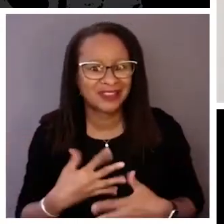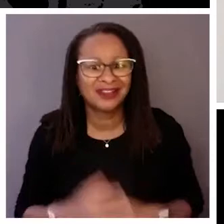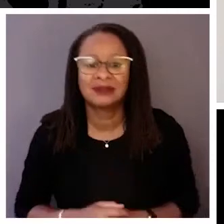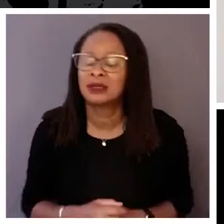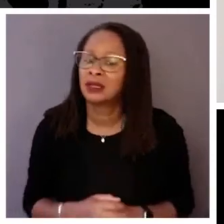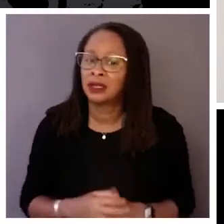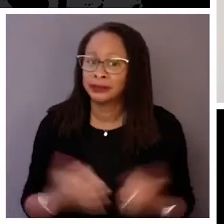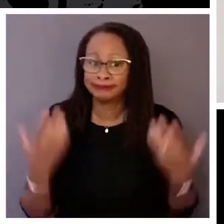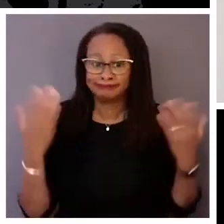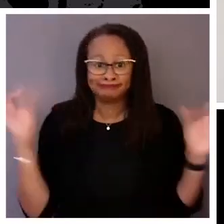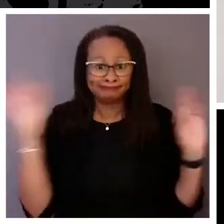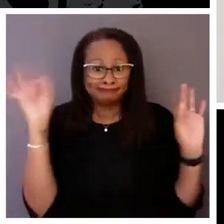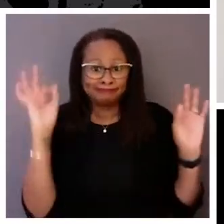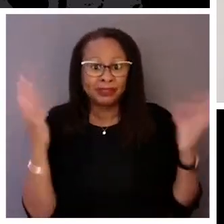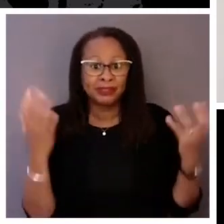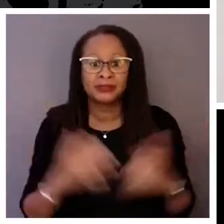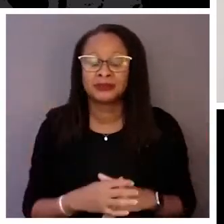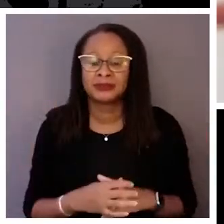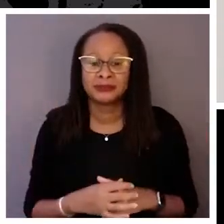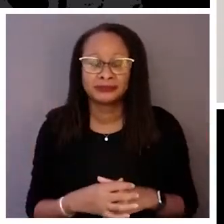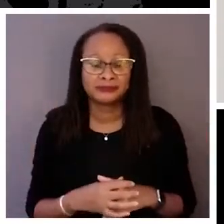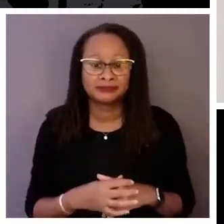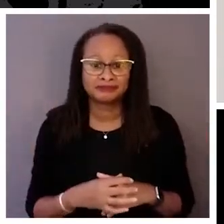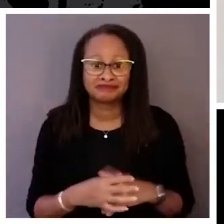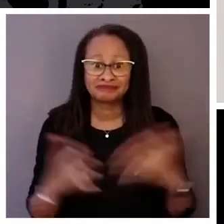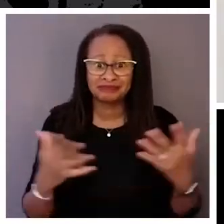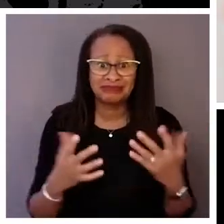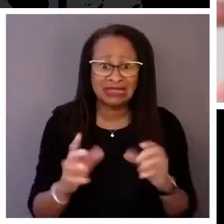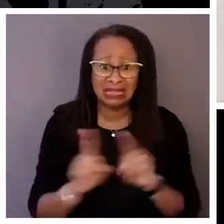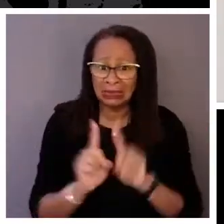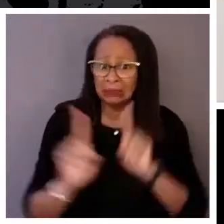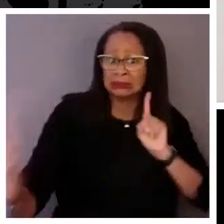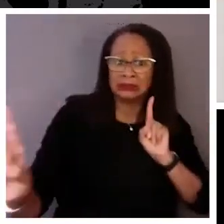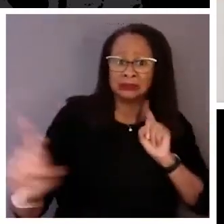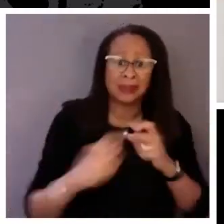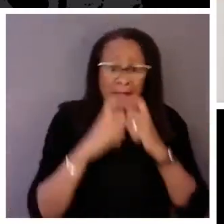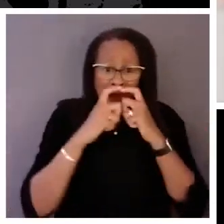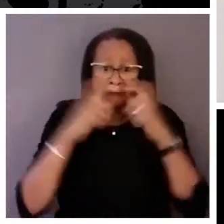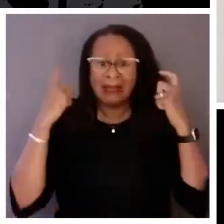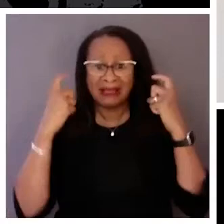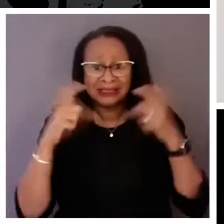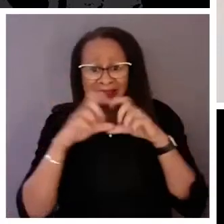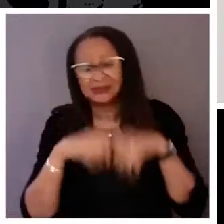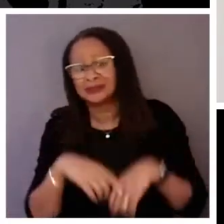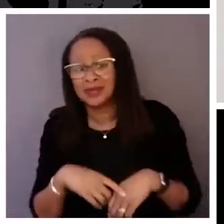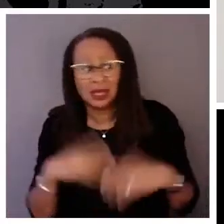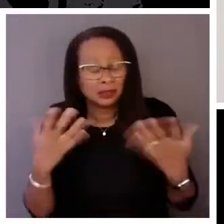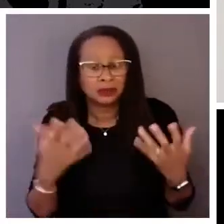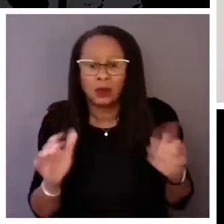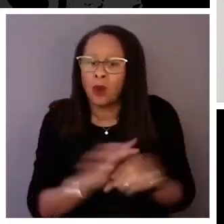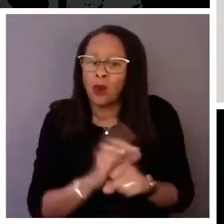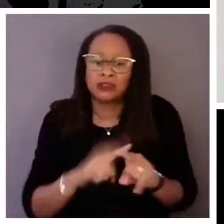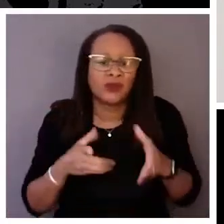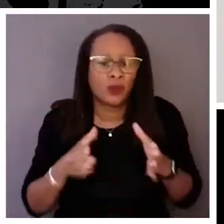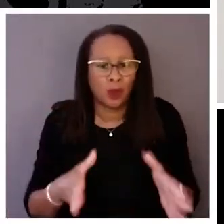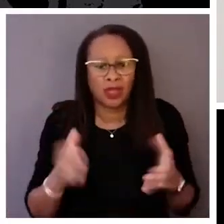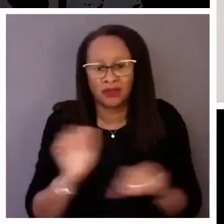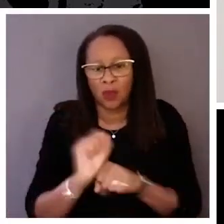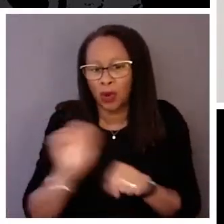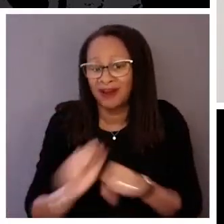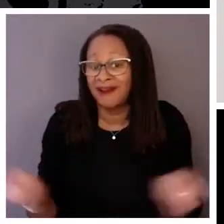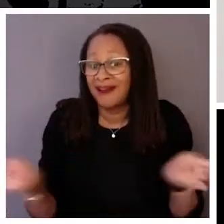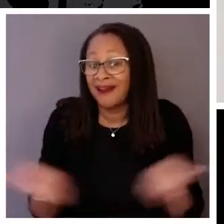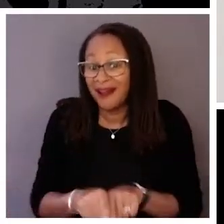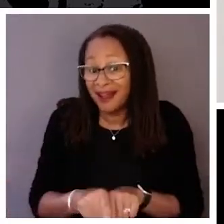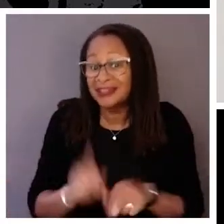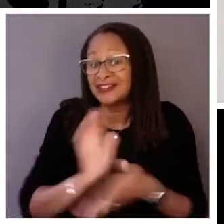scared. Nobody knew what stay 6 feet, do this, masks, it was a whole different way of working.